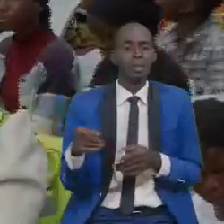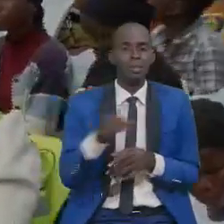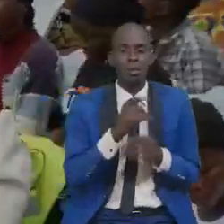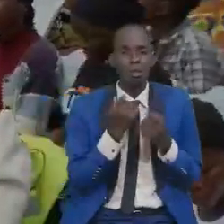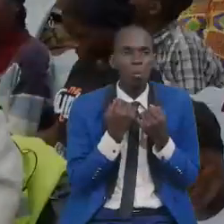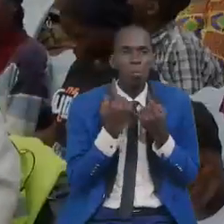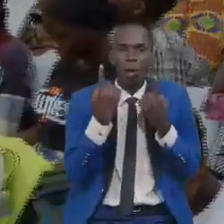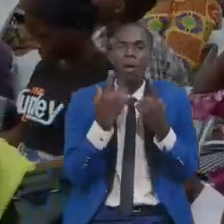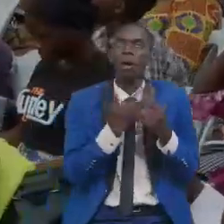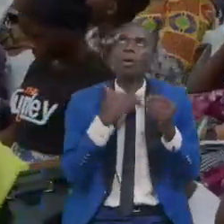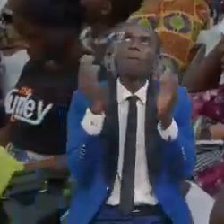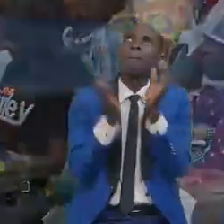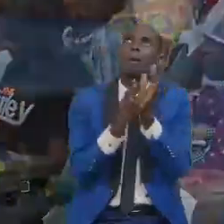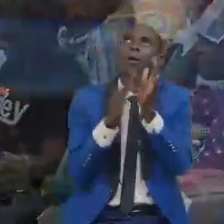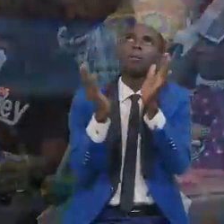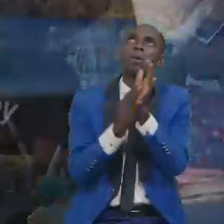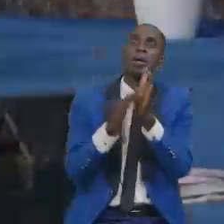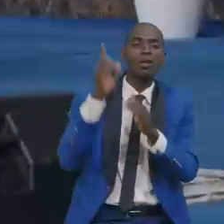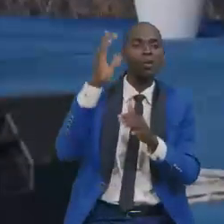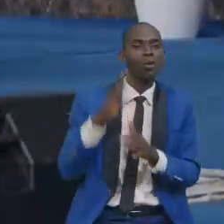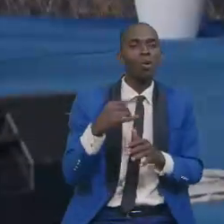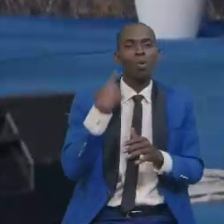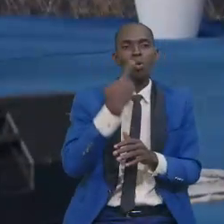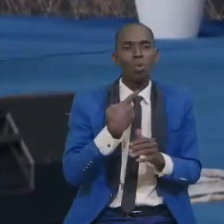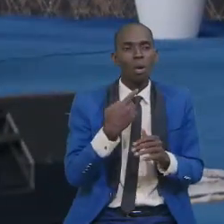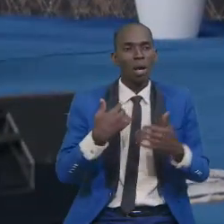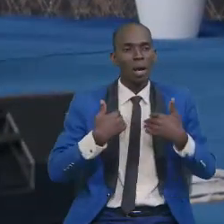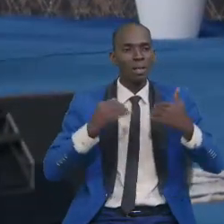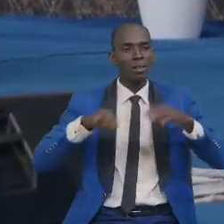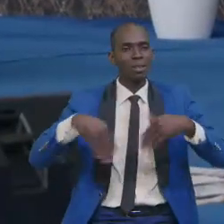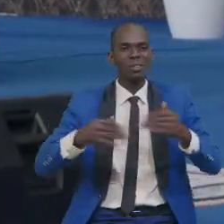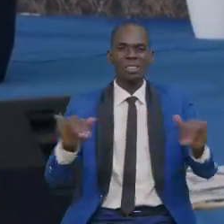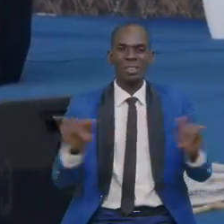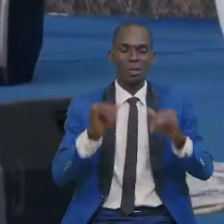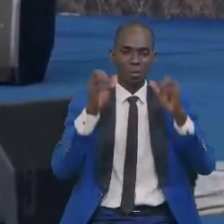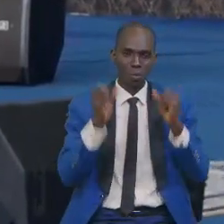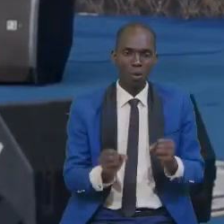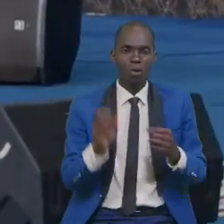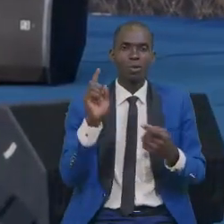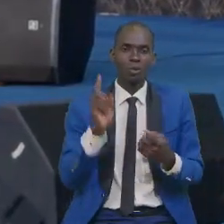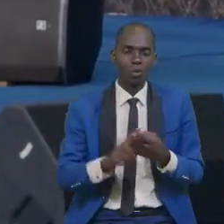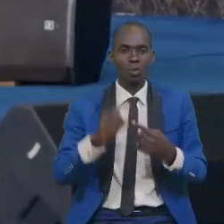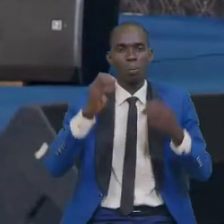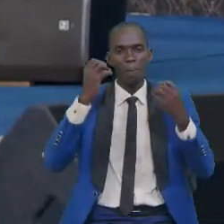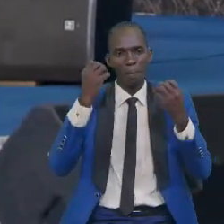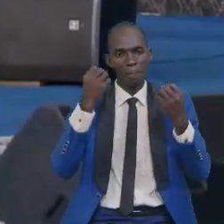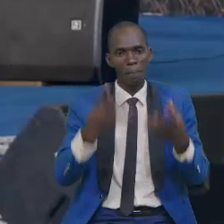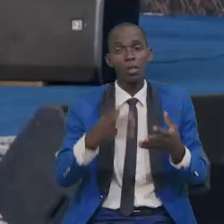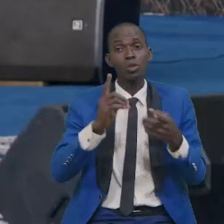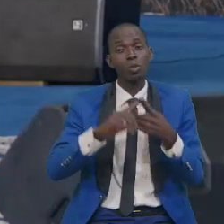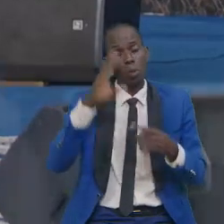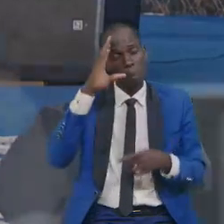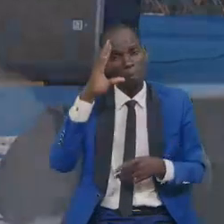glorified God which are giving such power unto men not ordinary man